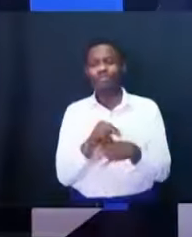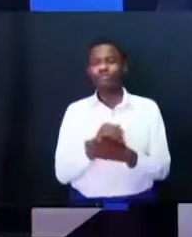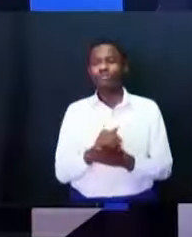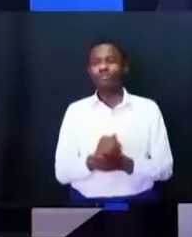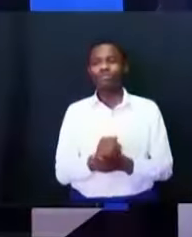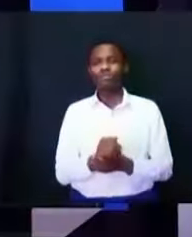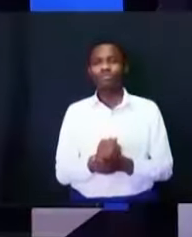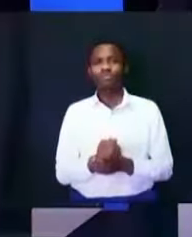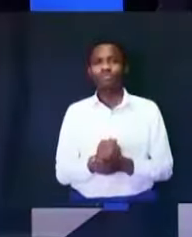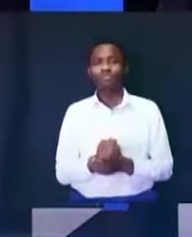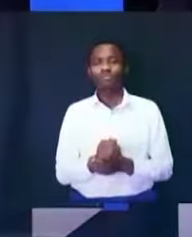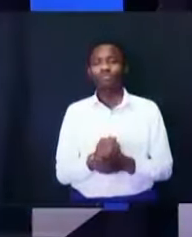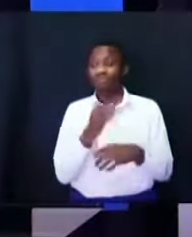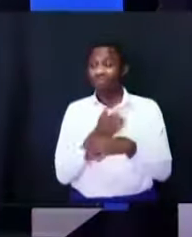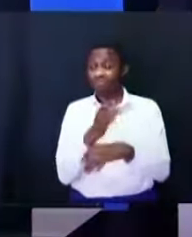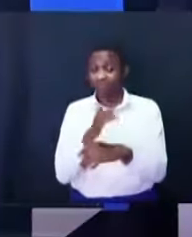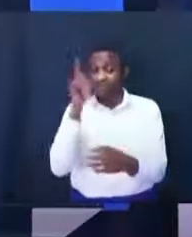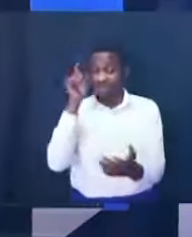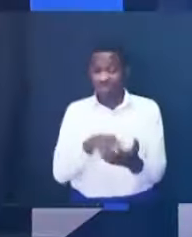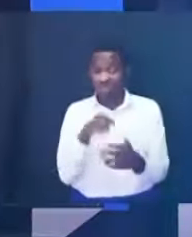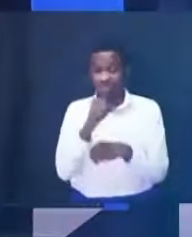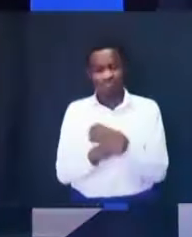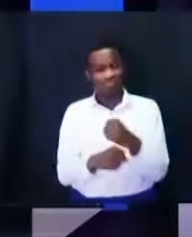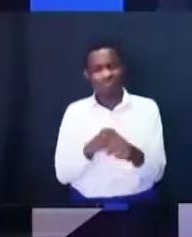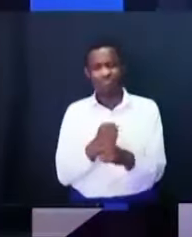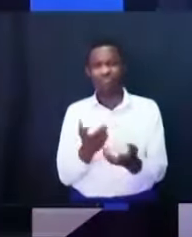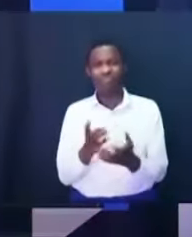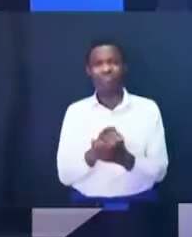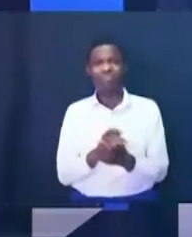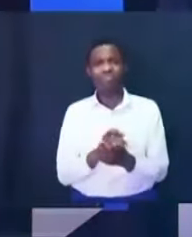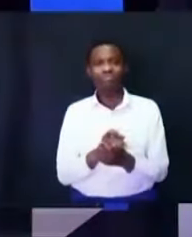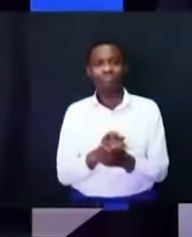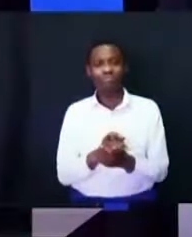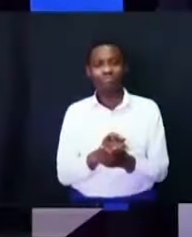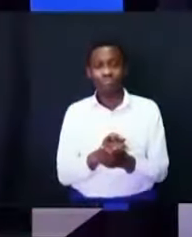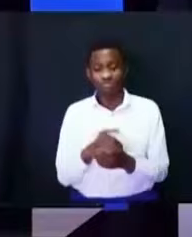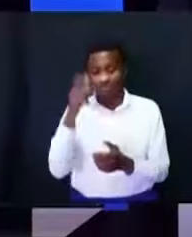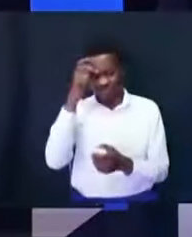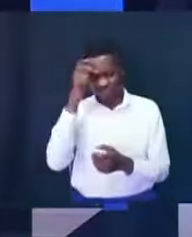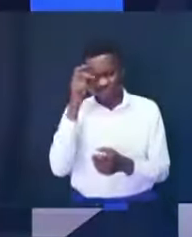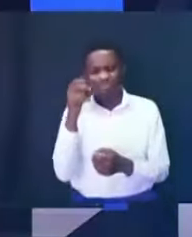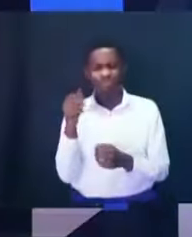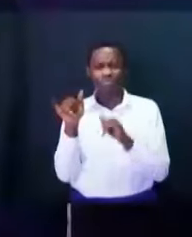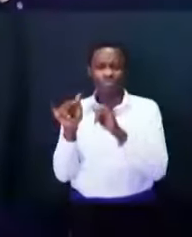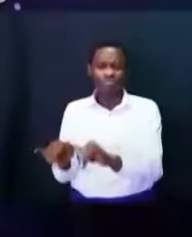deceiving after thousand years I mean he is going to be there for a thousand